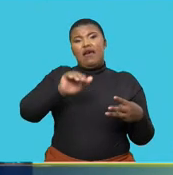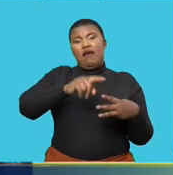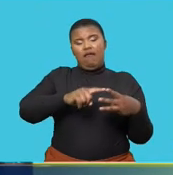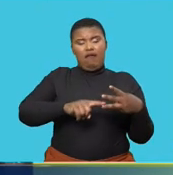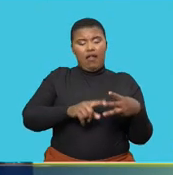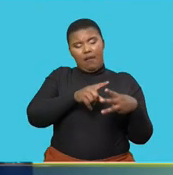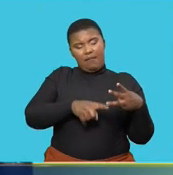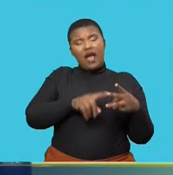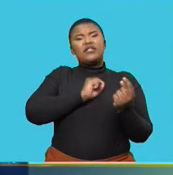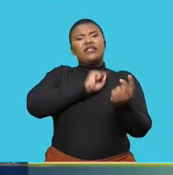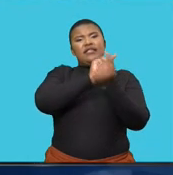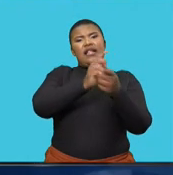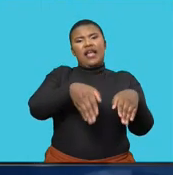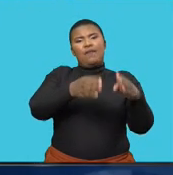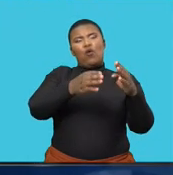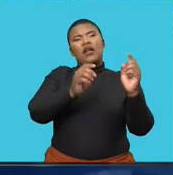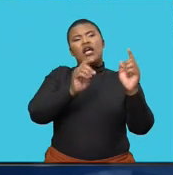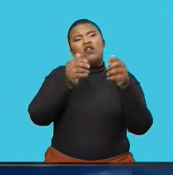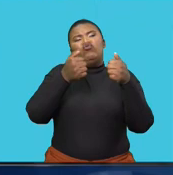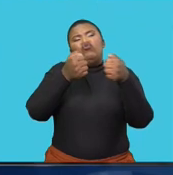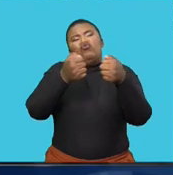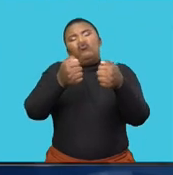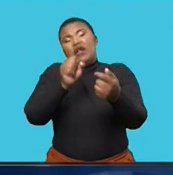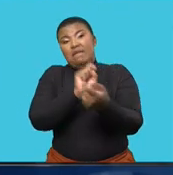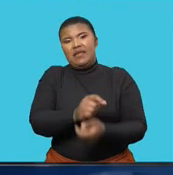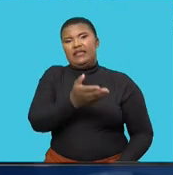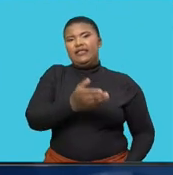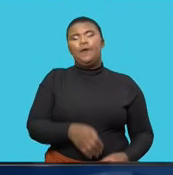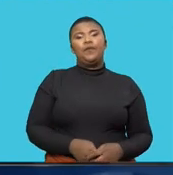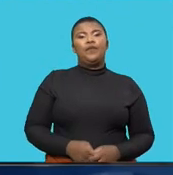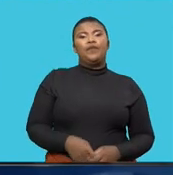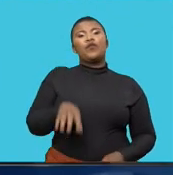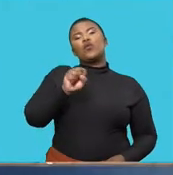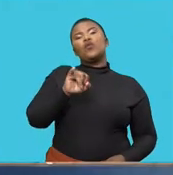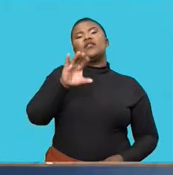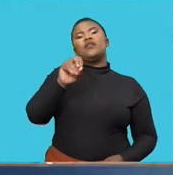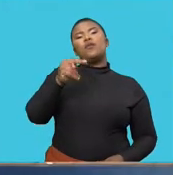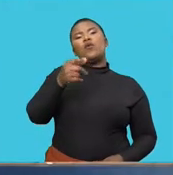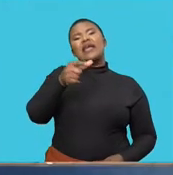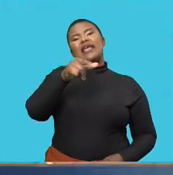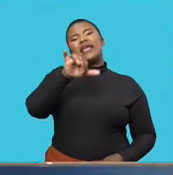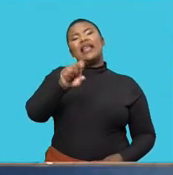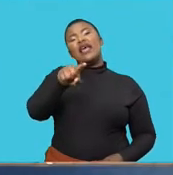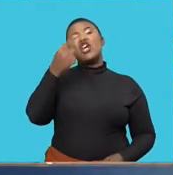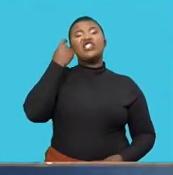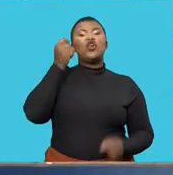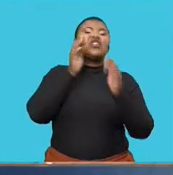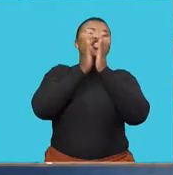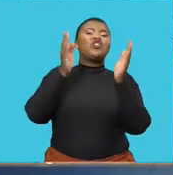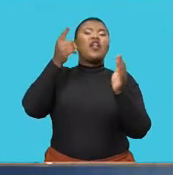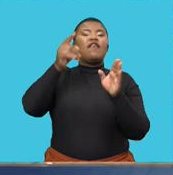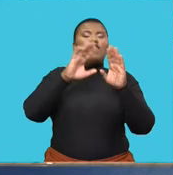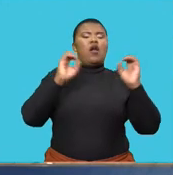abantu ehlangana nabo emgwaqweni ngaso sonke isikhathi masilasha ingane zesikolo. Sibongile Maseko, who is the Secretary General of the